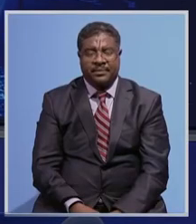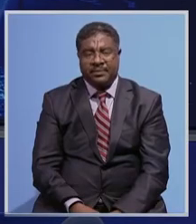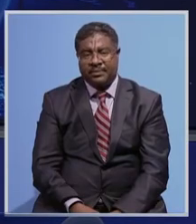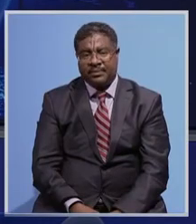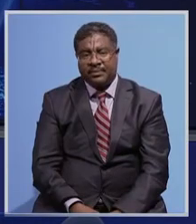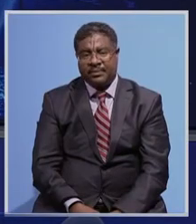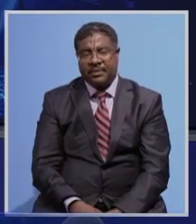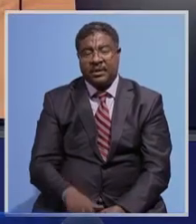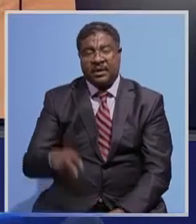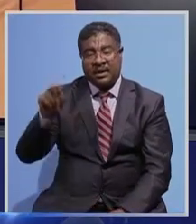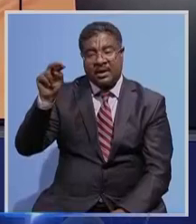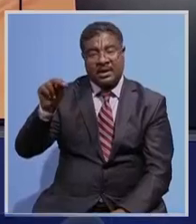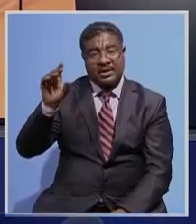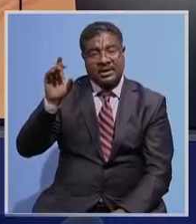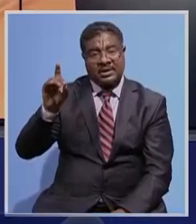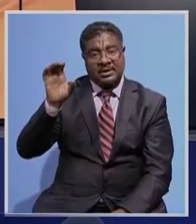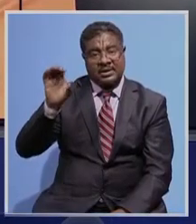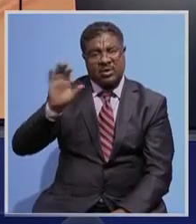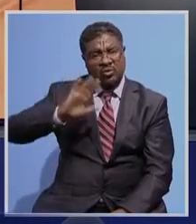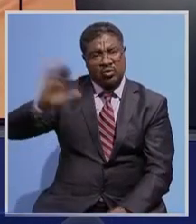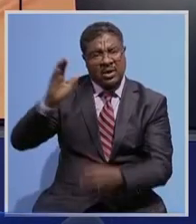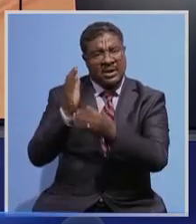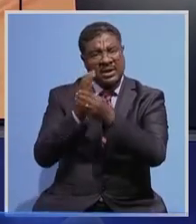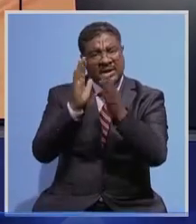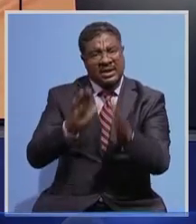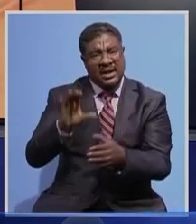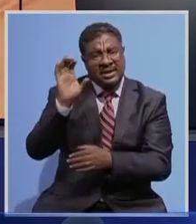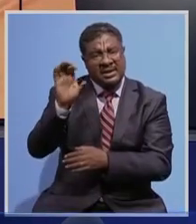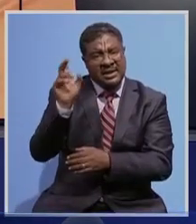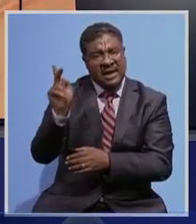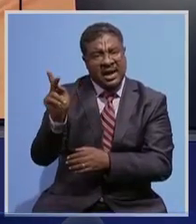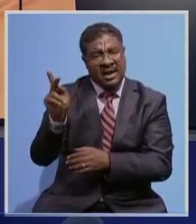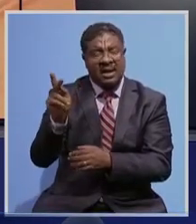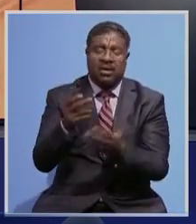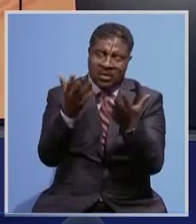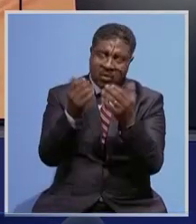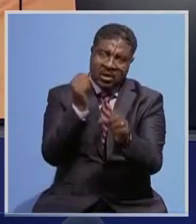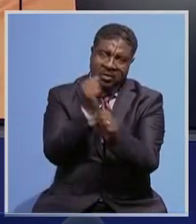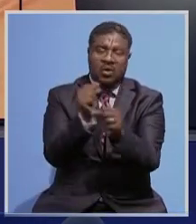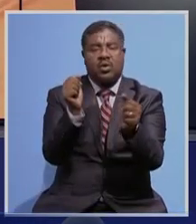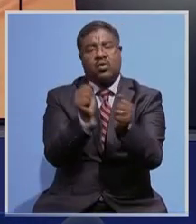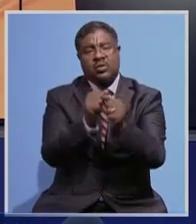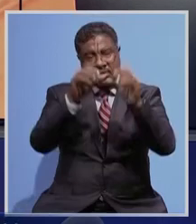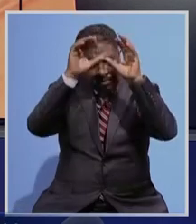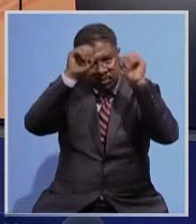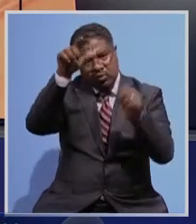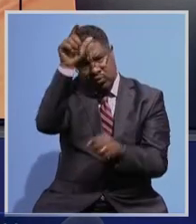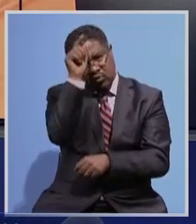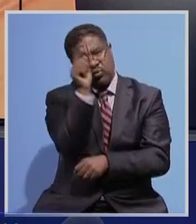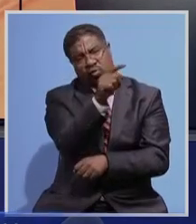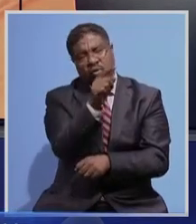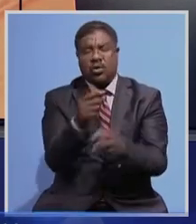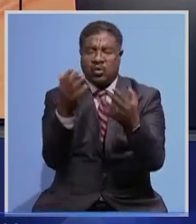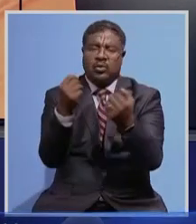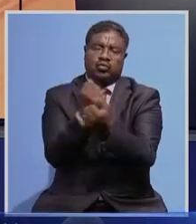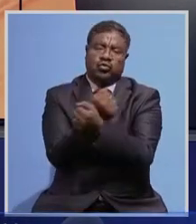In the news, National Democratic Congress NDC leader Chishimba Kambwili says he wants to work with President Edgar Lungu in uplifting the welfare of the Zambian